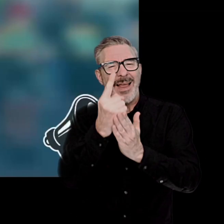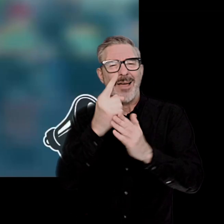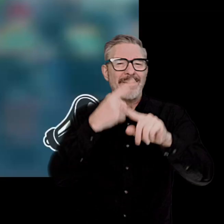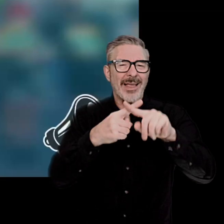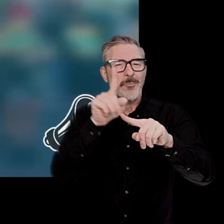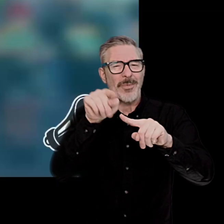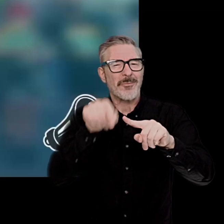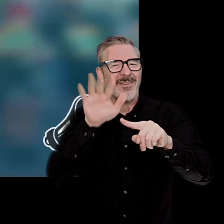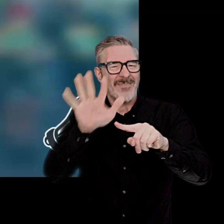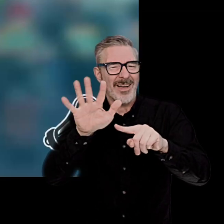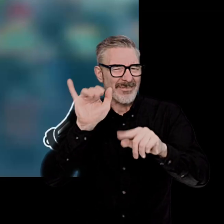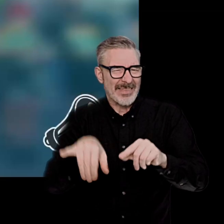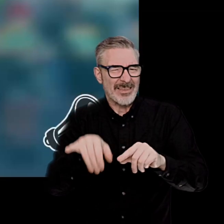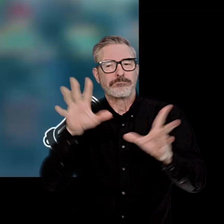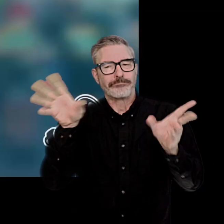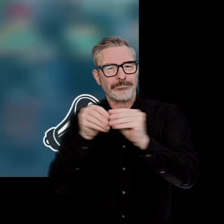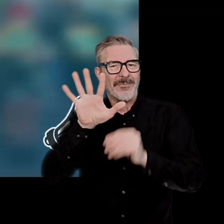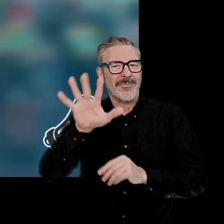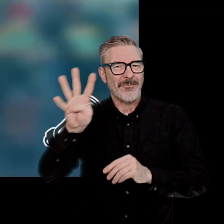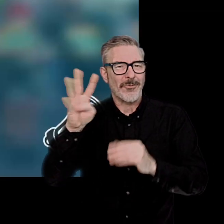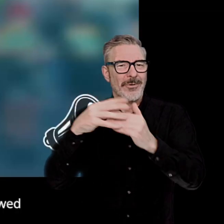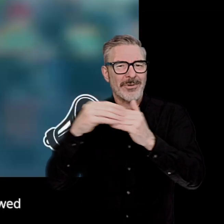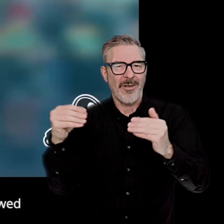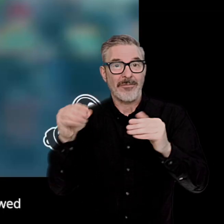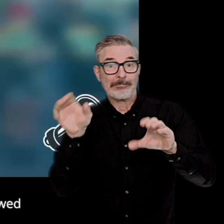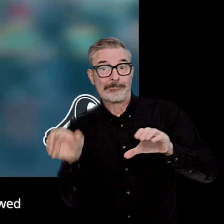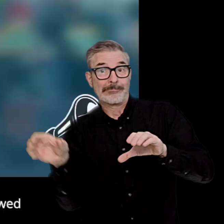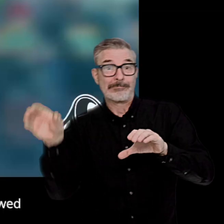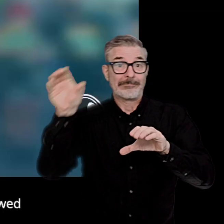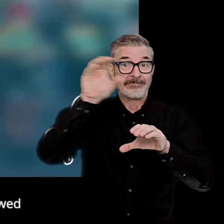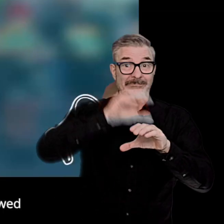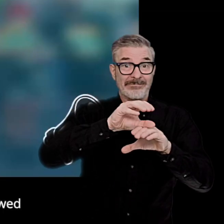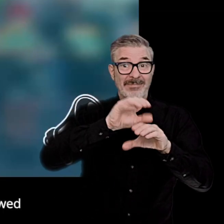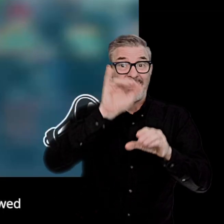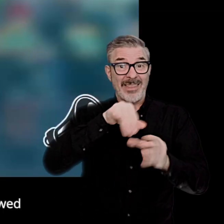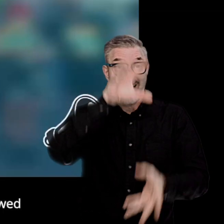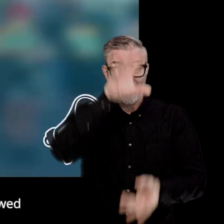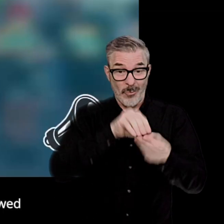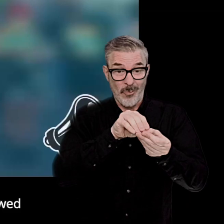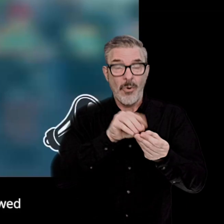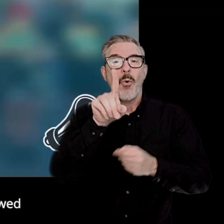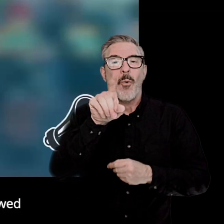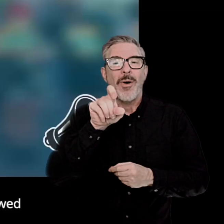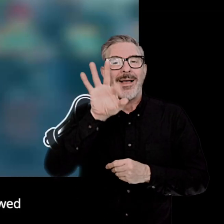hour, totaling $54 an hour. And those together adds up to